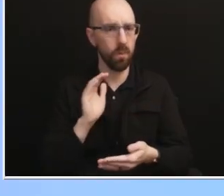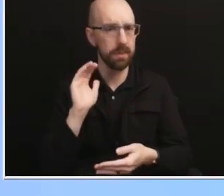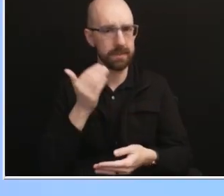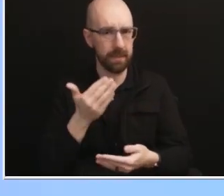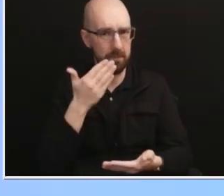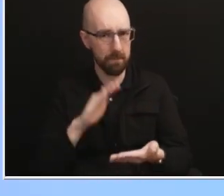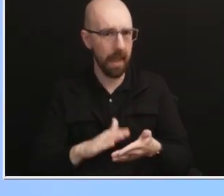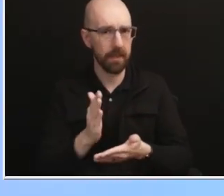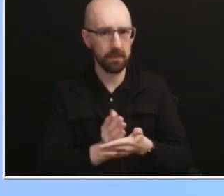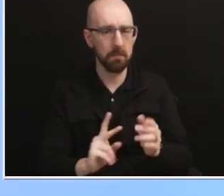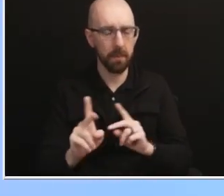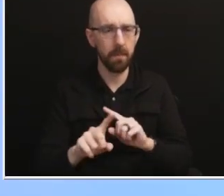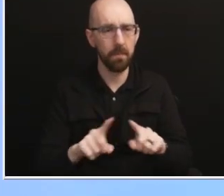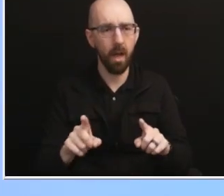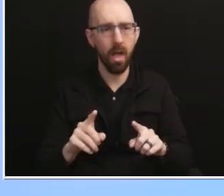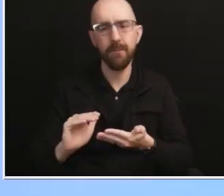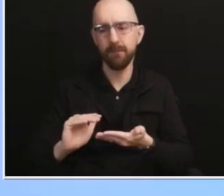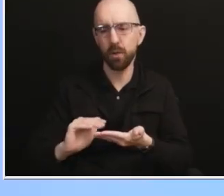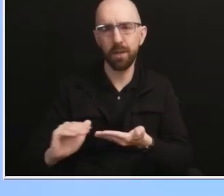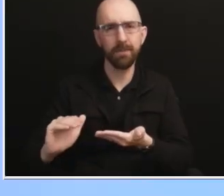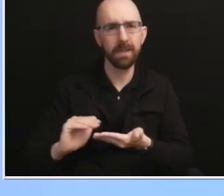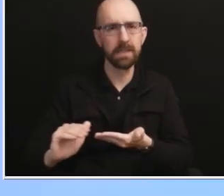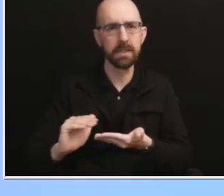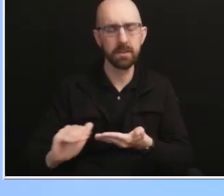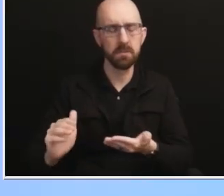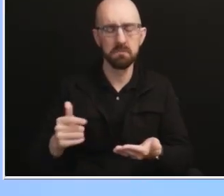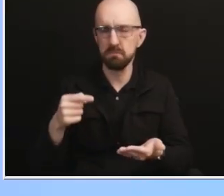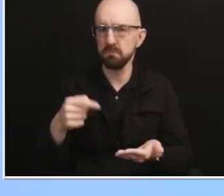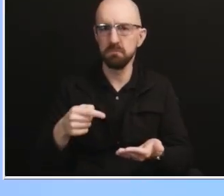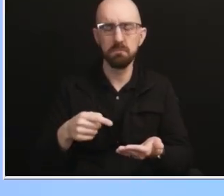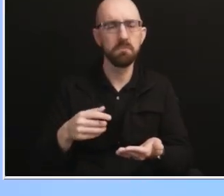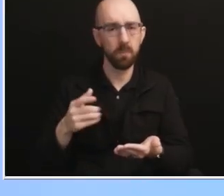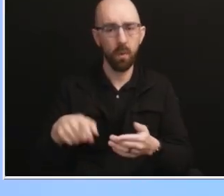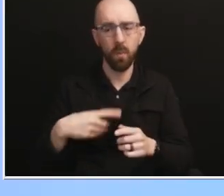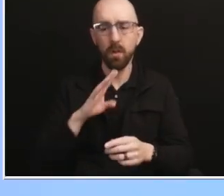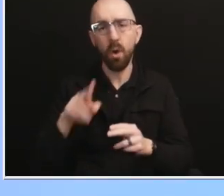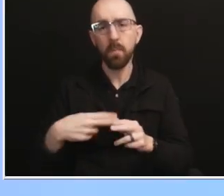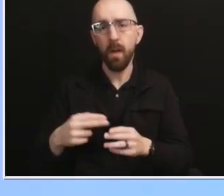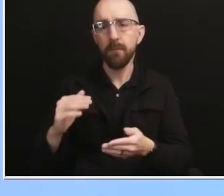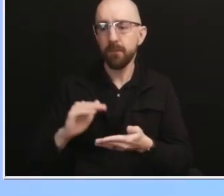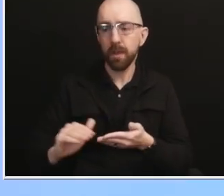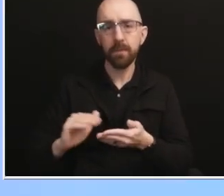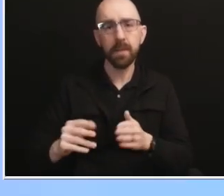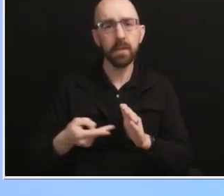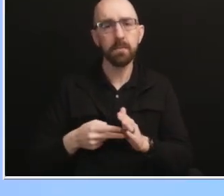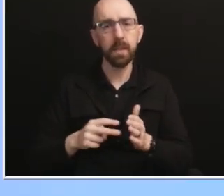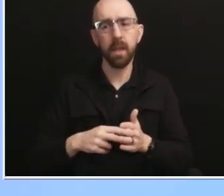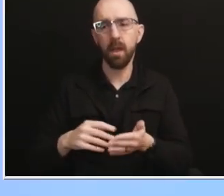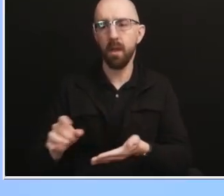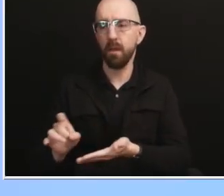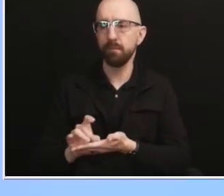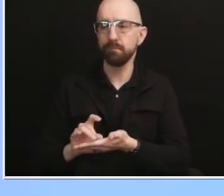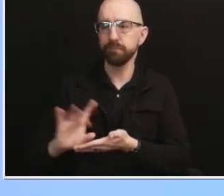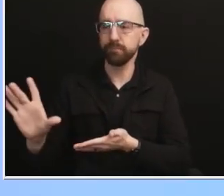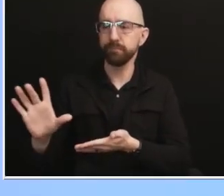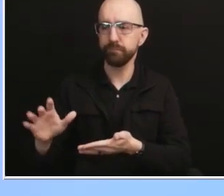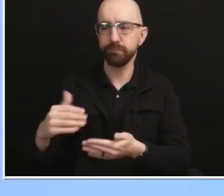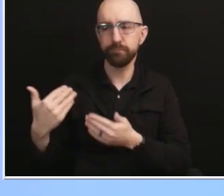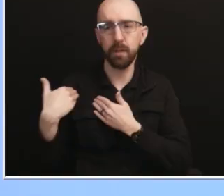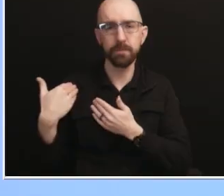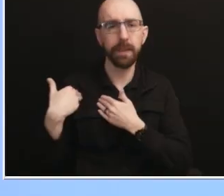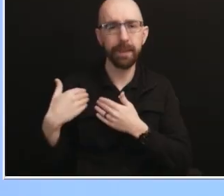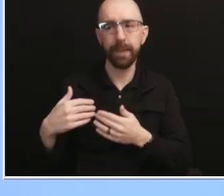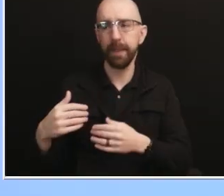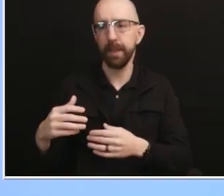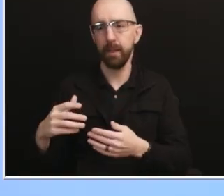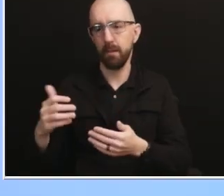but the idea is forgiveness. And when we talk about forgiveness, it doesn't mean just disavowing the person of any responsibility or accountability,